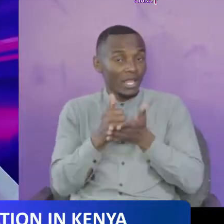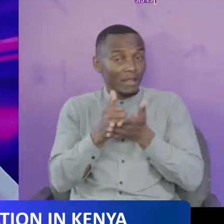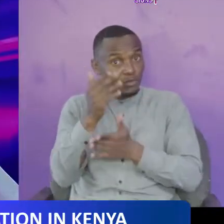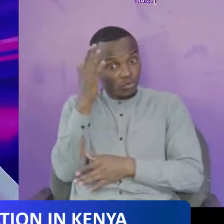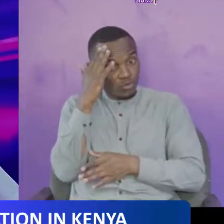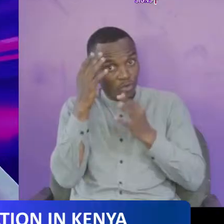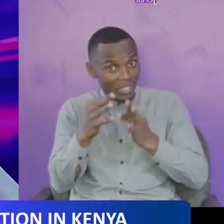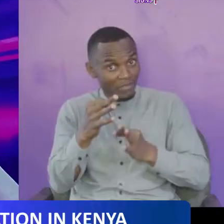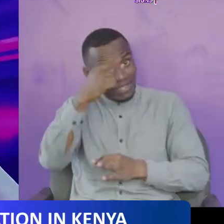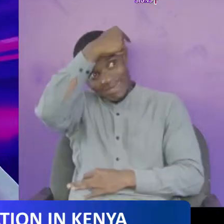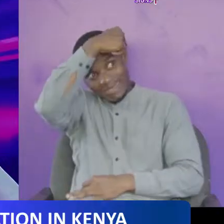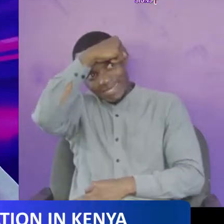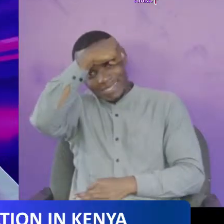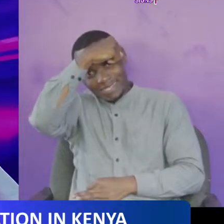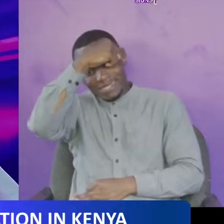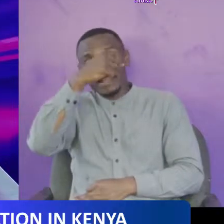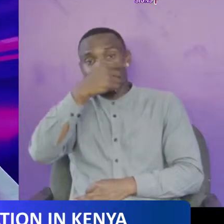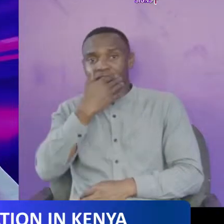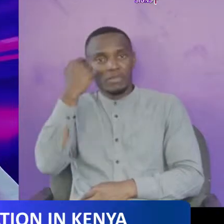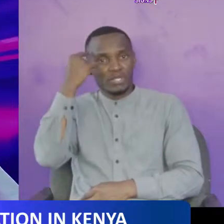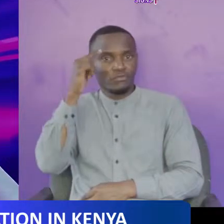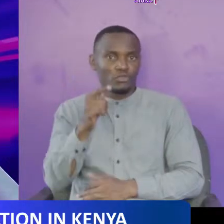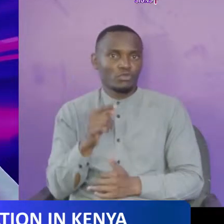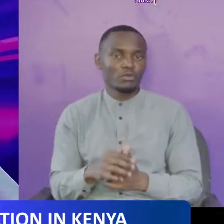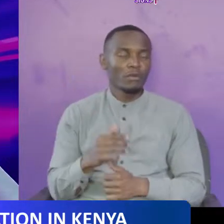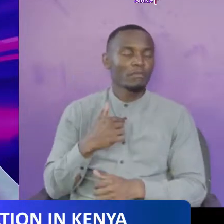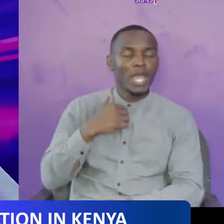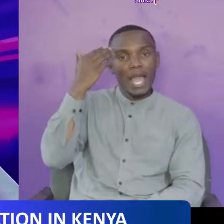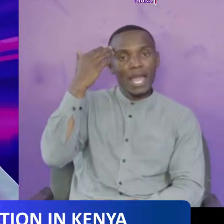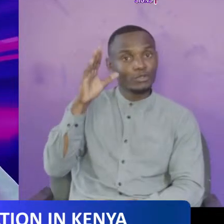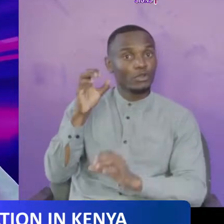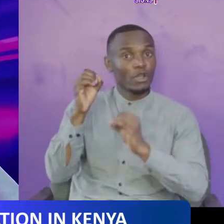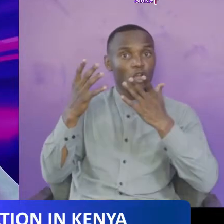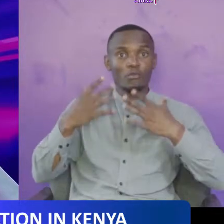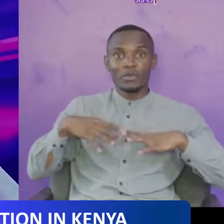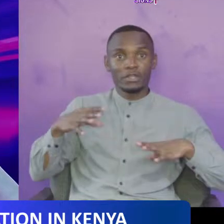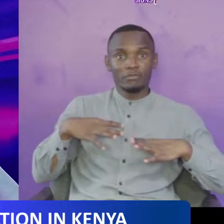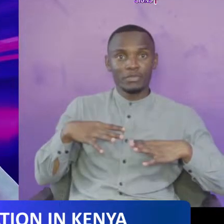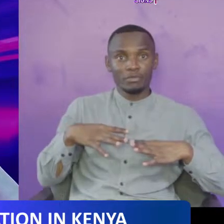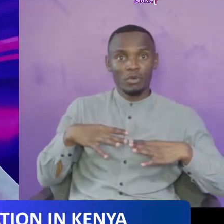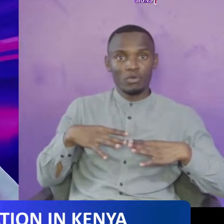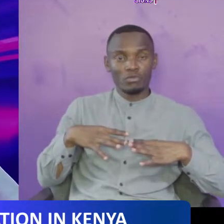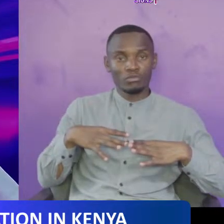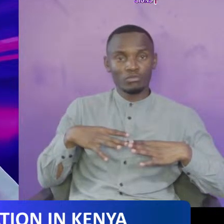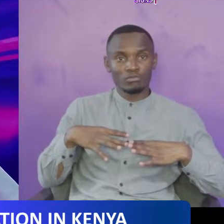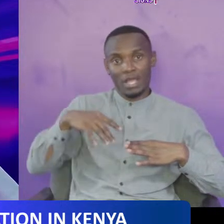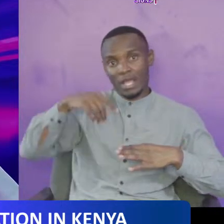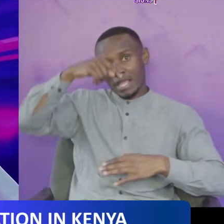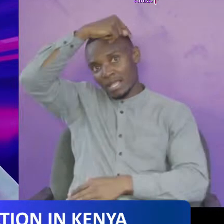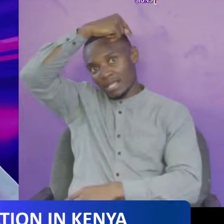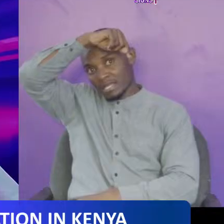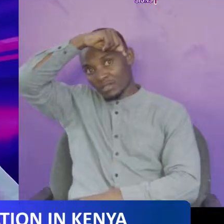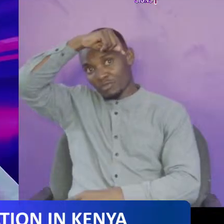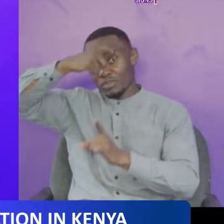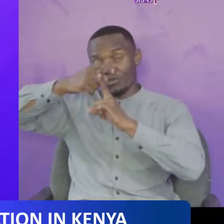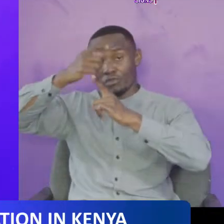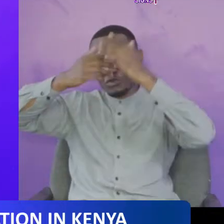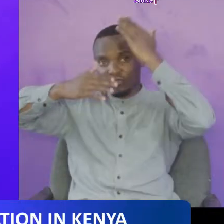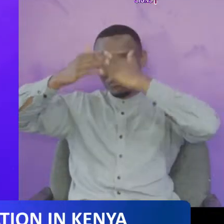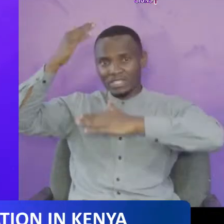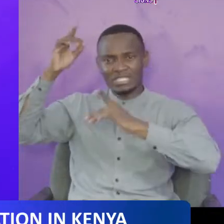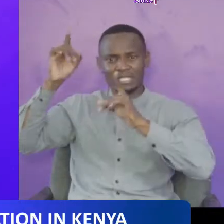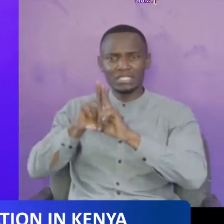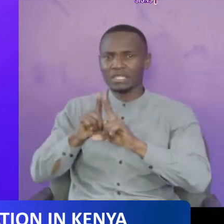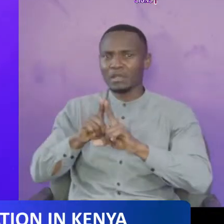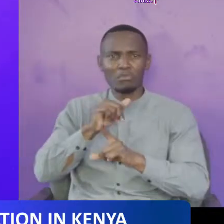other talents. I don't know how many of us came out of campus and you actually are not doing what you studied. Ni wengi. Ni wengi. Yeah.